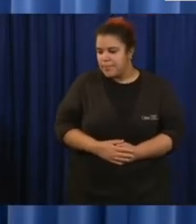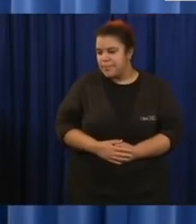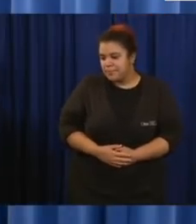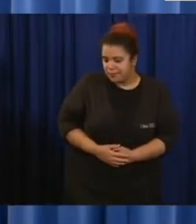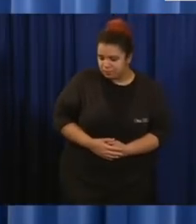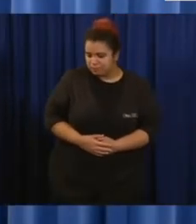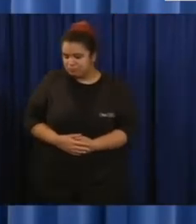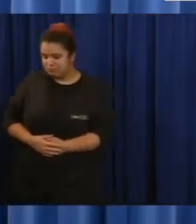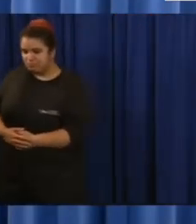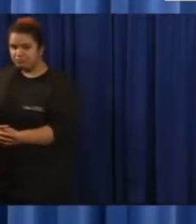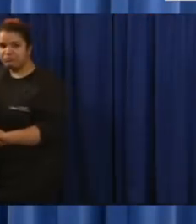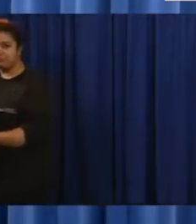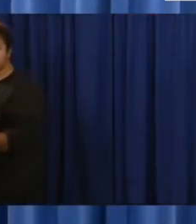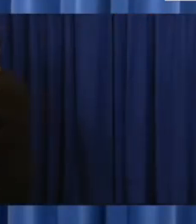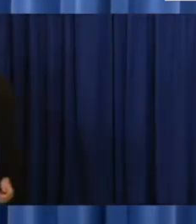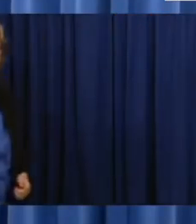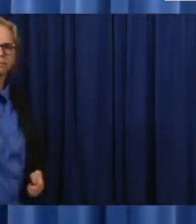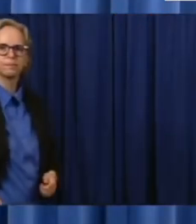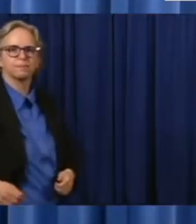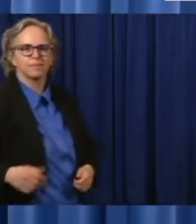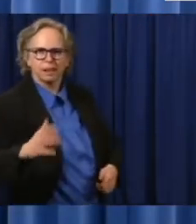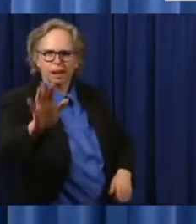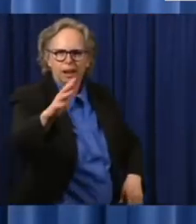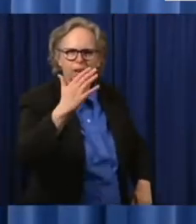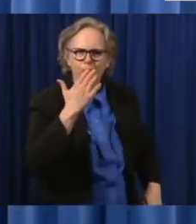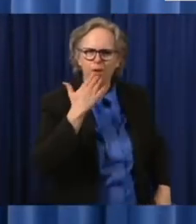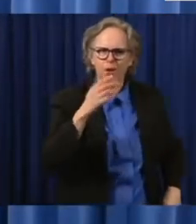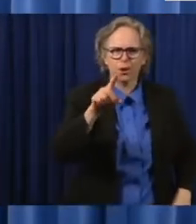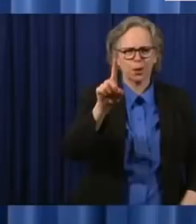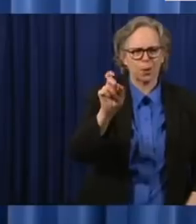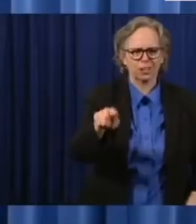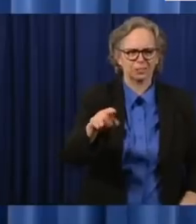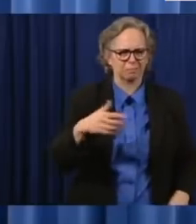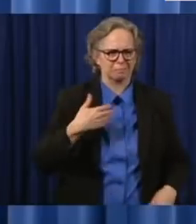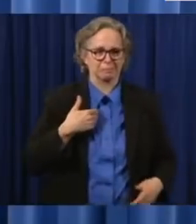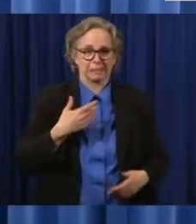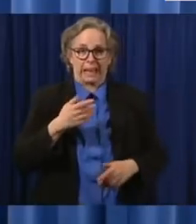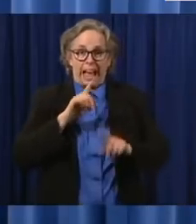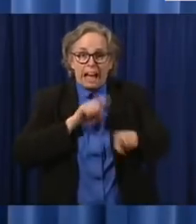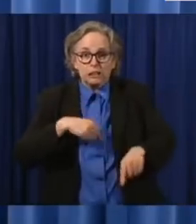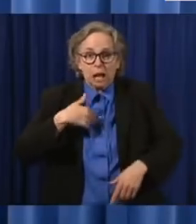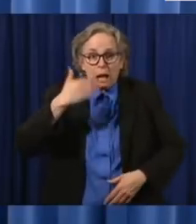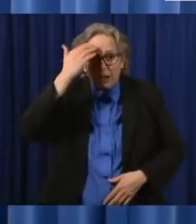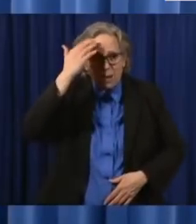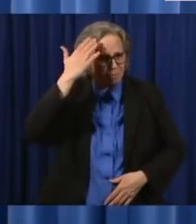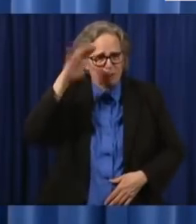Well, that's a very good question. I don't think we know the answer to that. I hope we never get to that question.